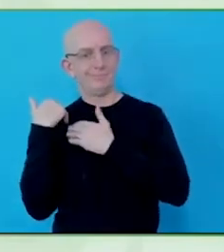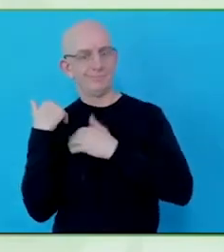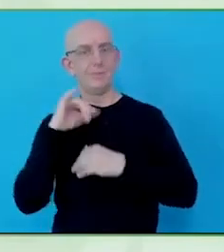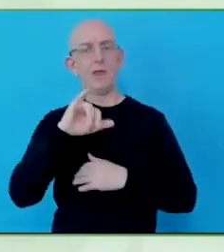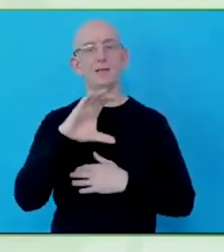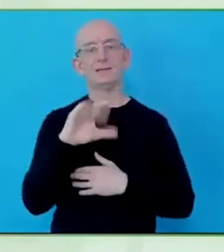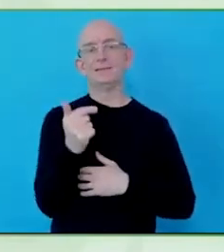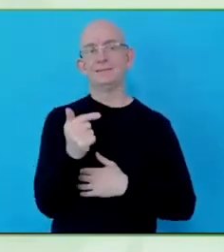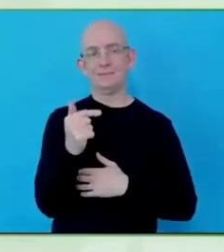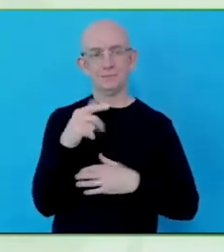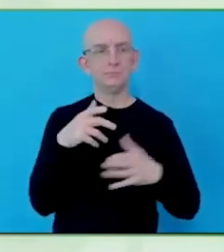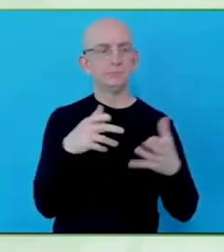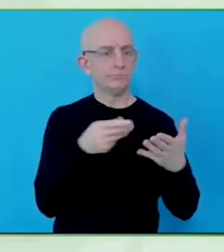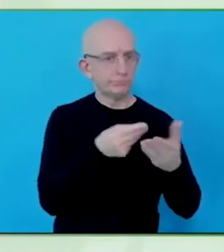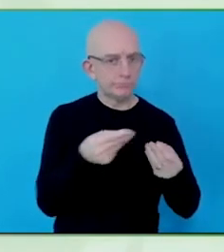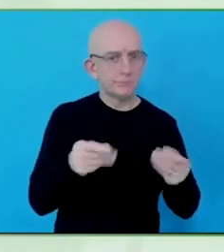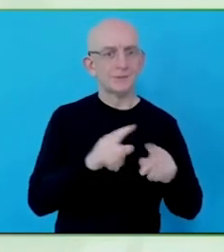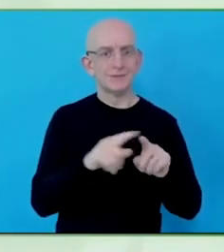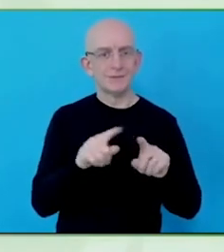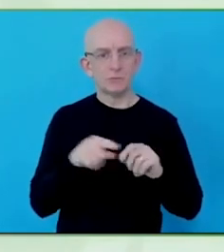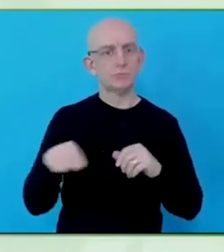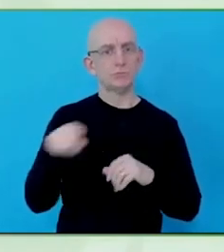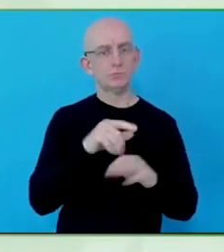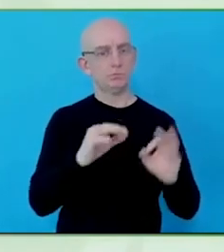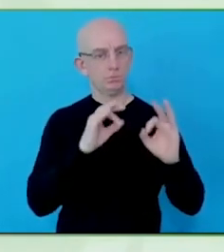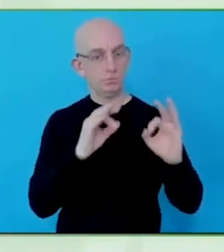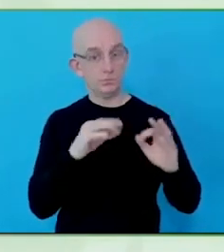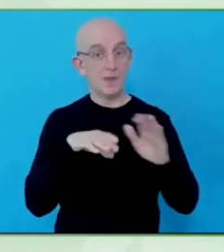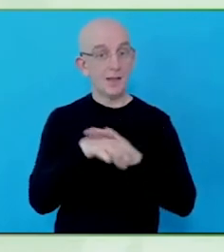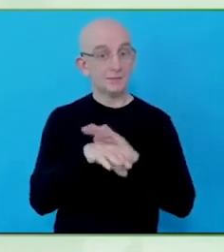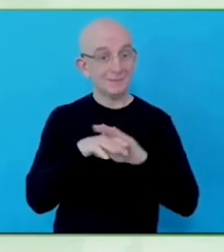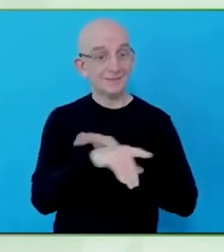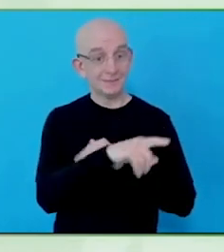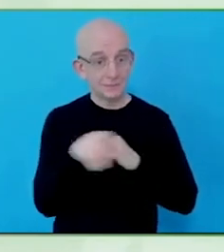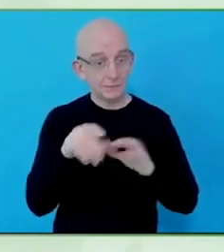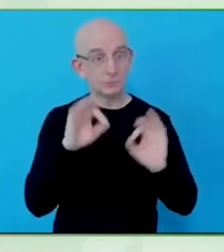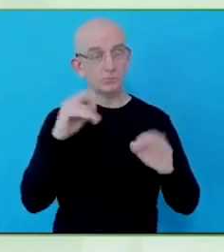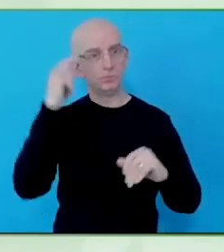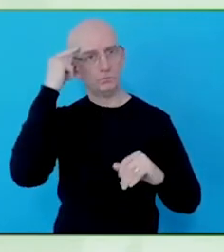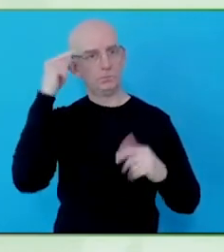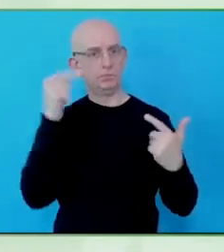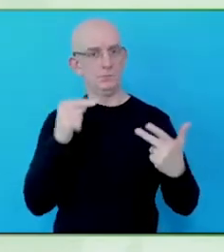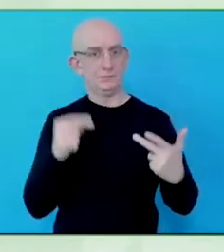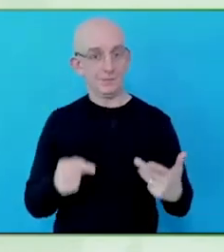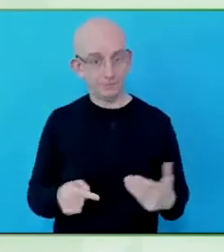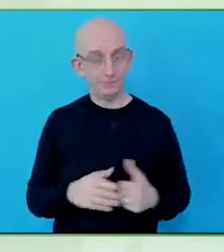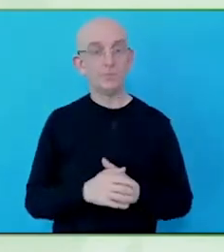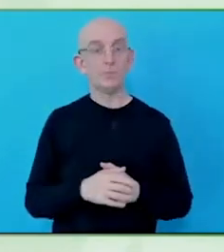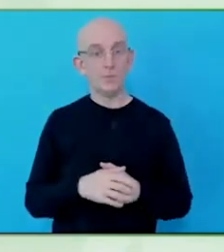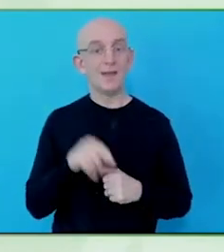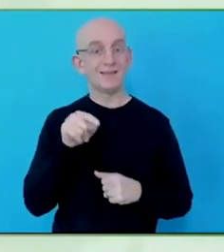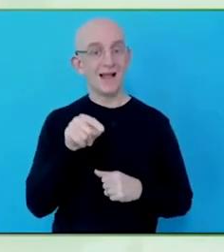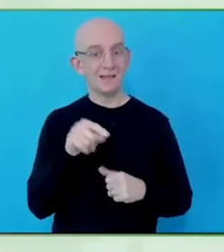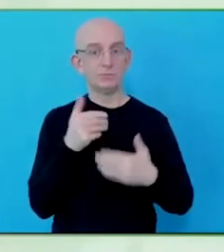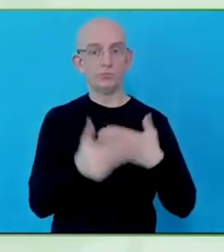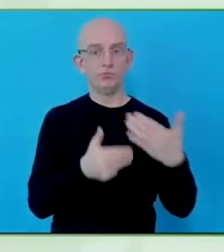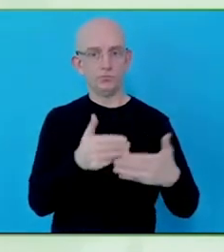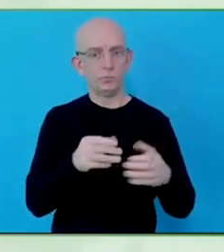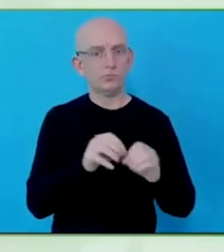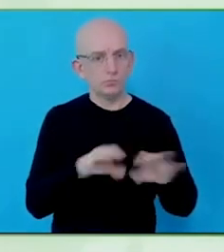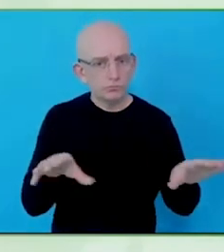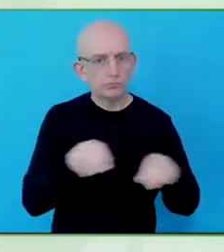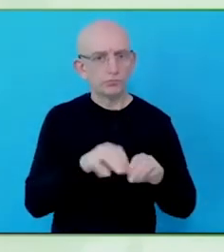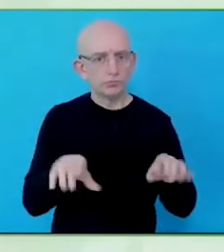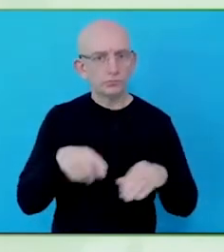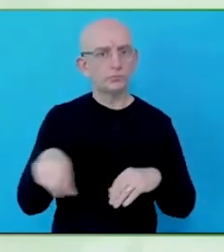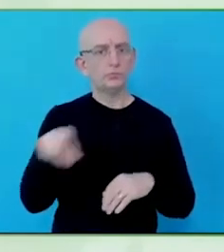So that's the public sector, not yet the private sector. The private sector will be dealt with under the European Accessibility Act,